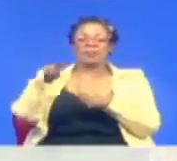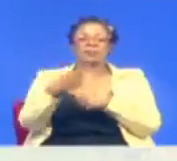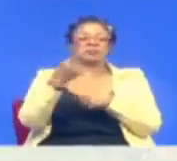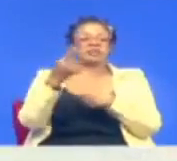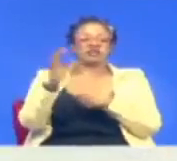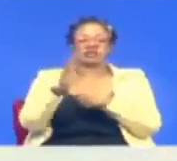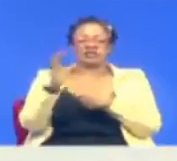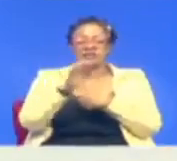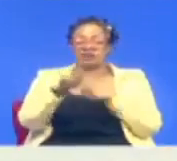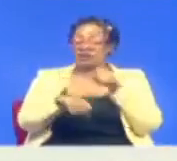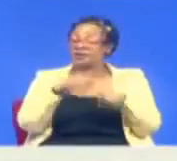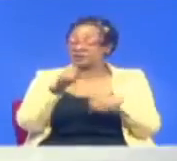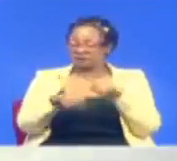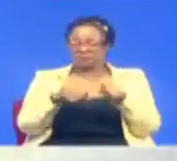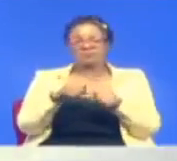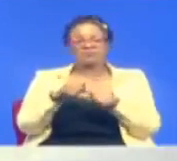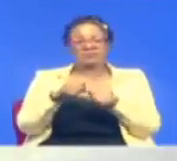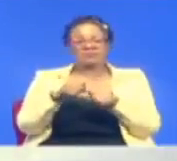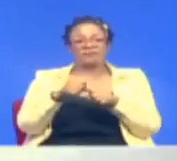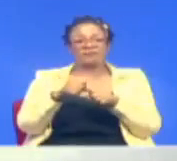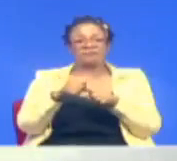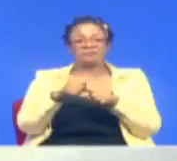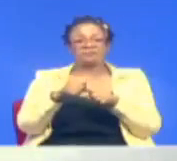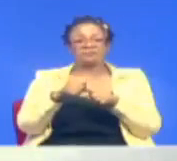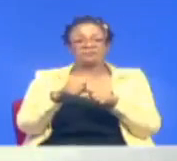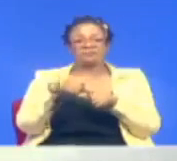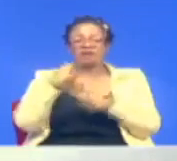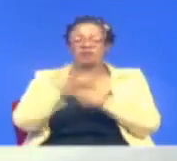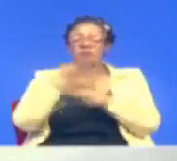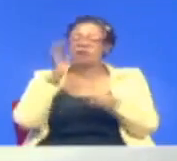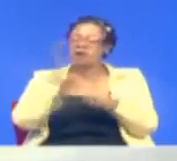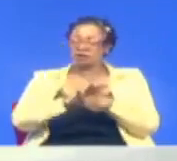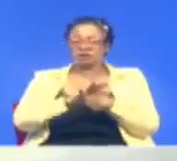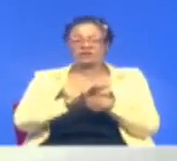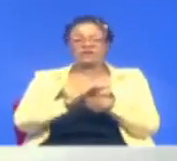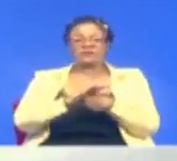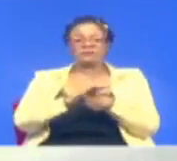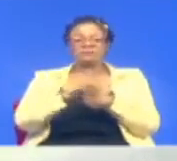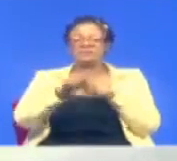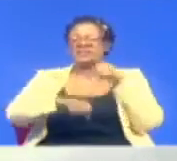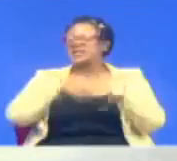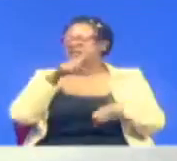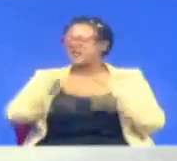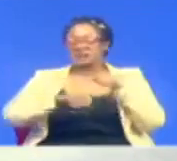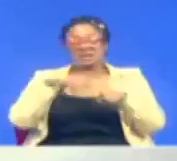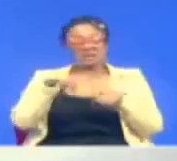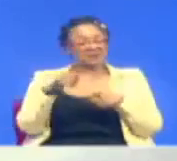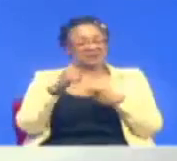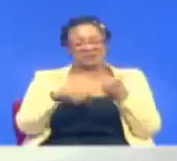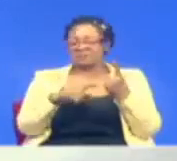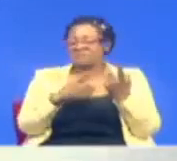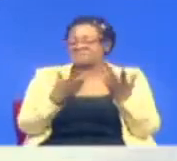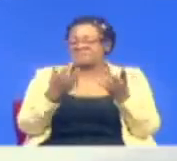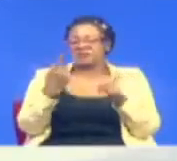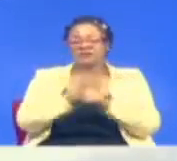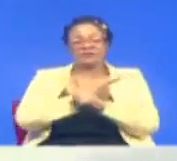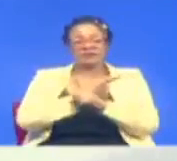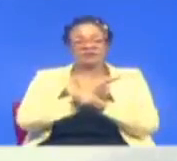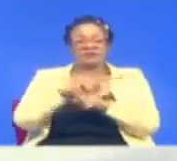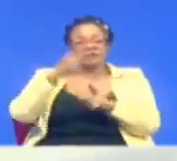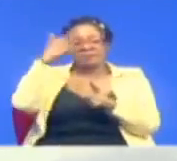Charity Ride. Normally, I do a lot of races in the year, but this year it was different because